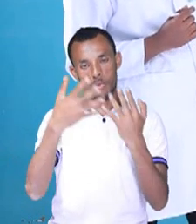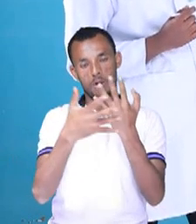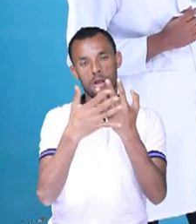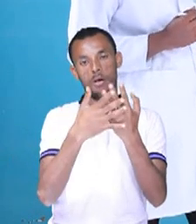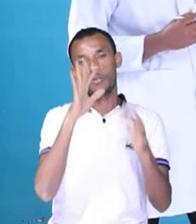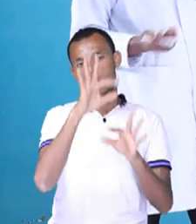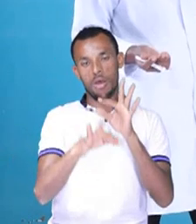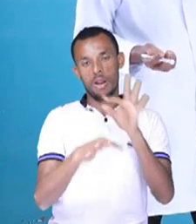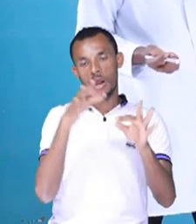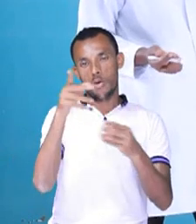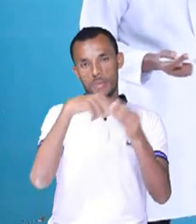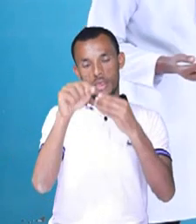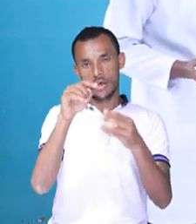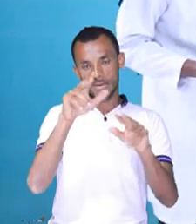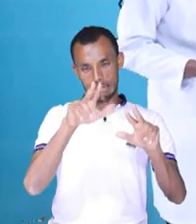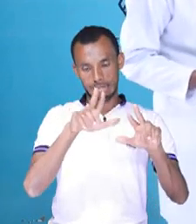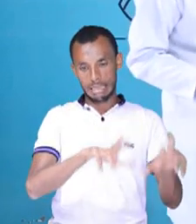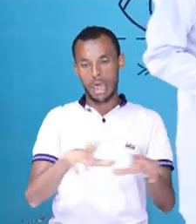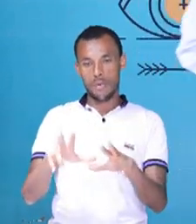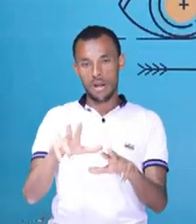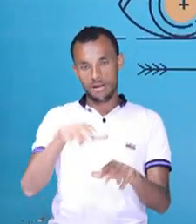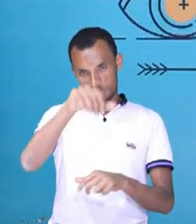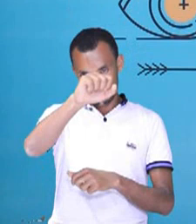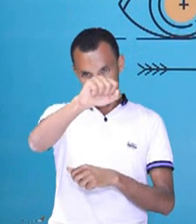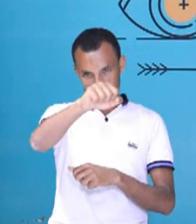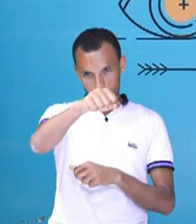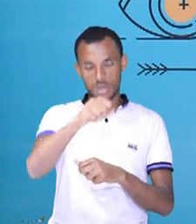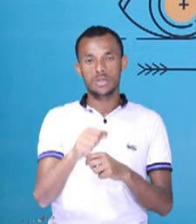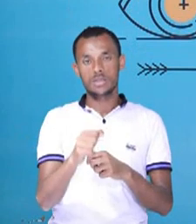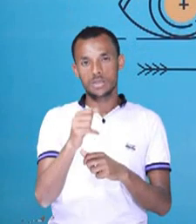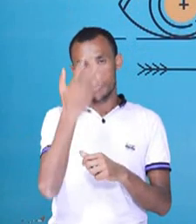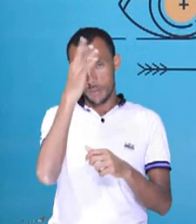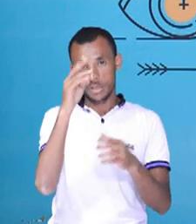orbital. Stable, yes, because this, look, this diagram for H2.